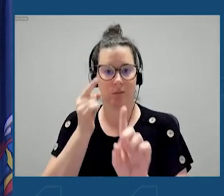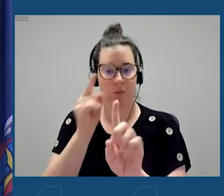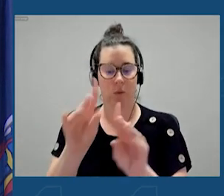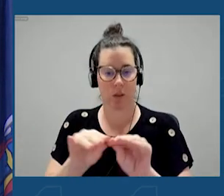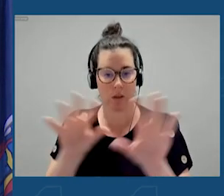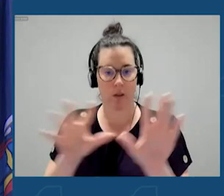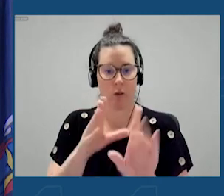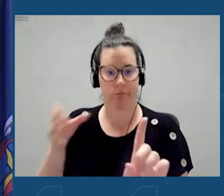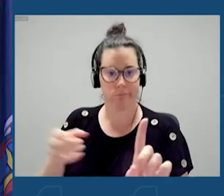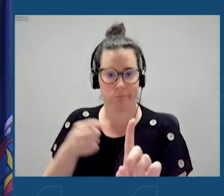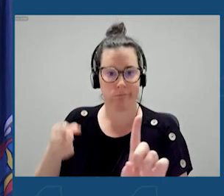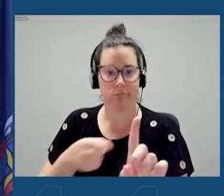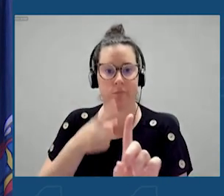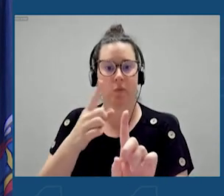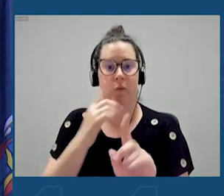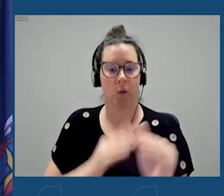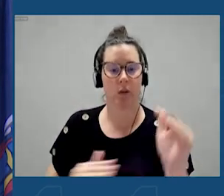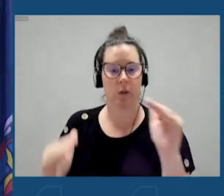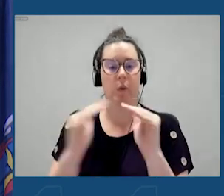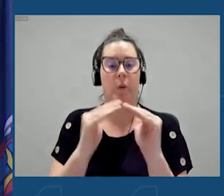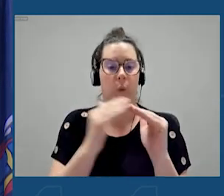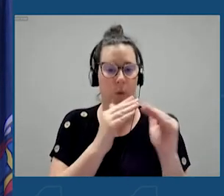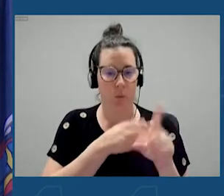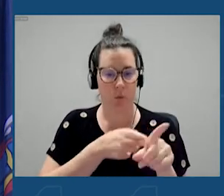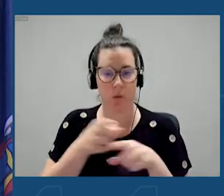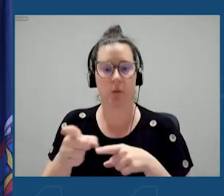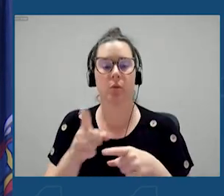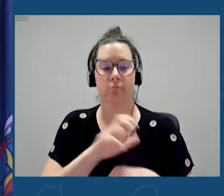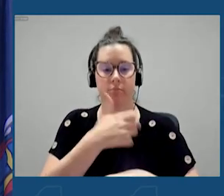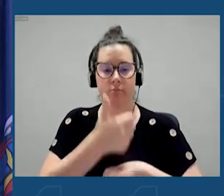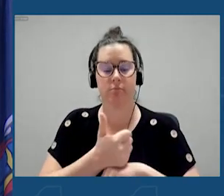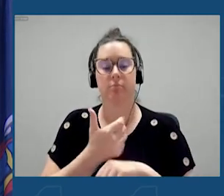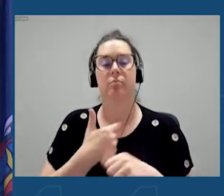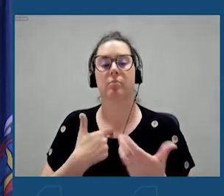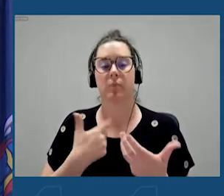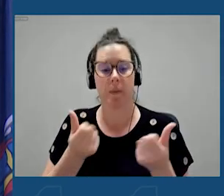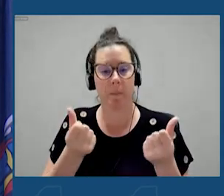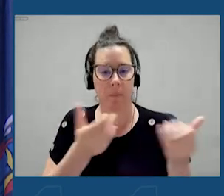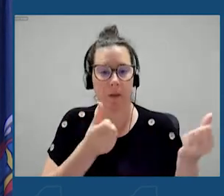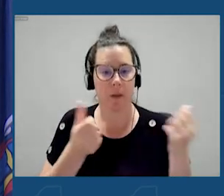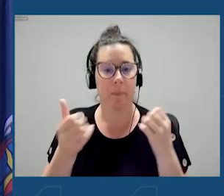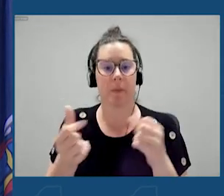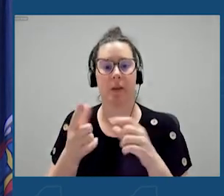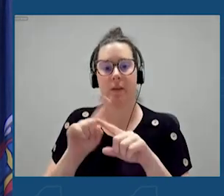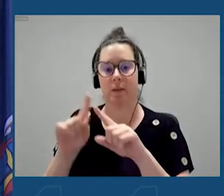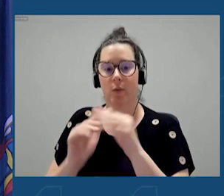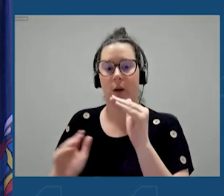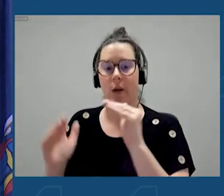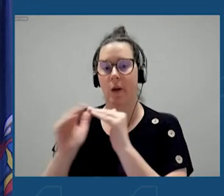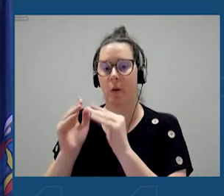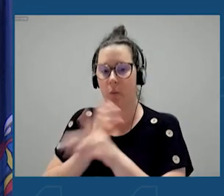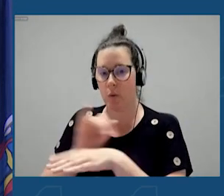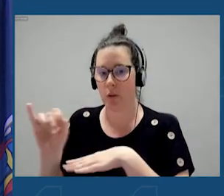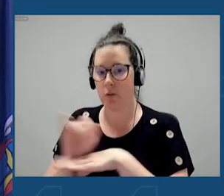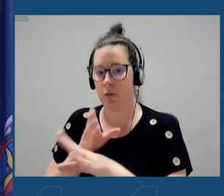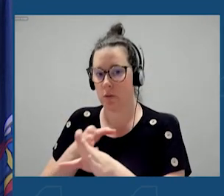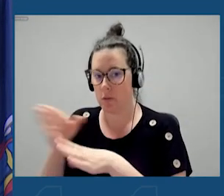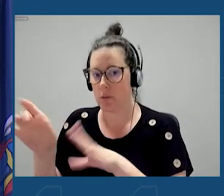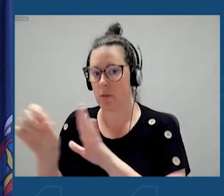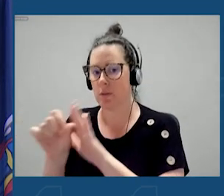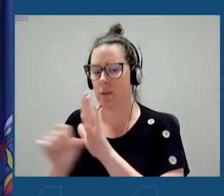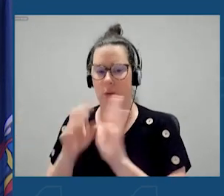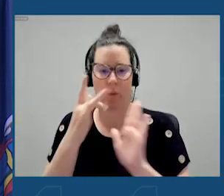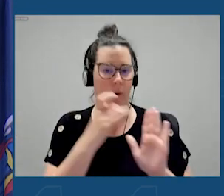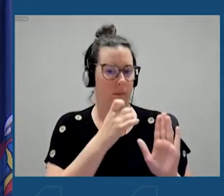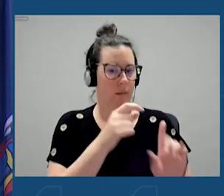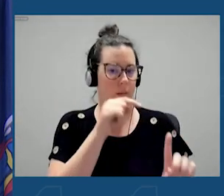cannabis industry was laid. There are many regulated industries in the state, so why should cannabis be any different than those? Since legalization,